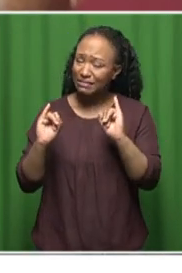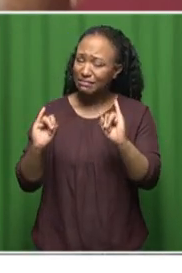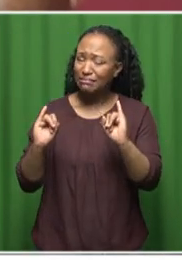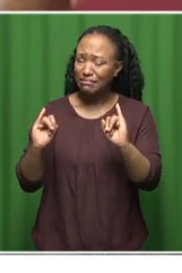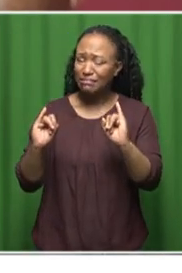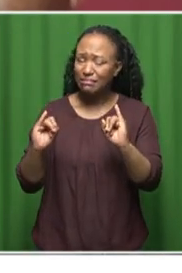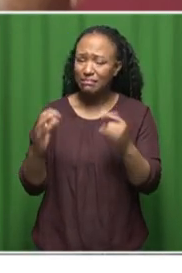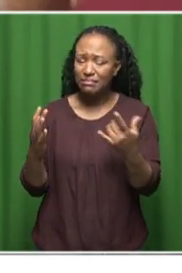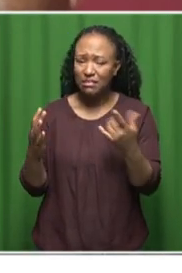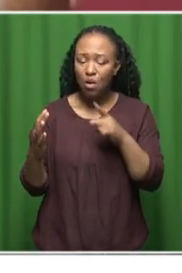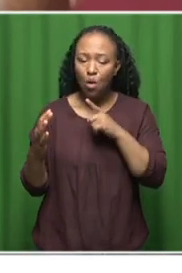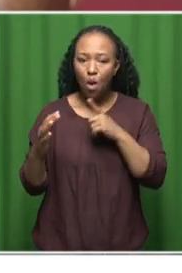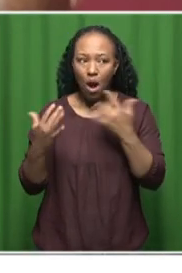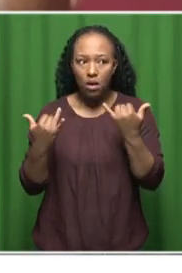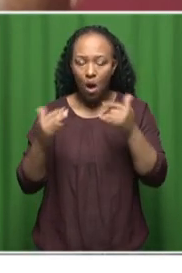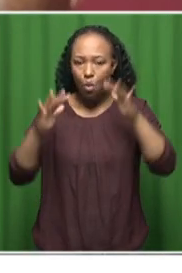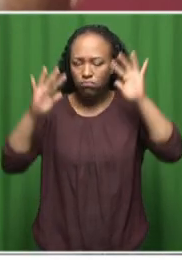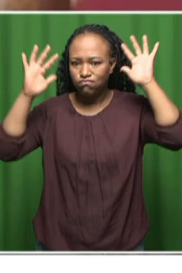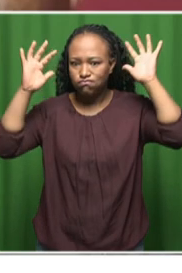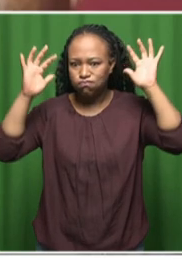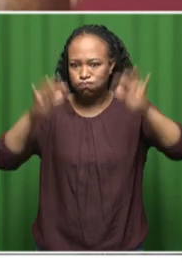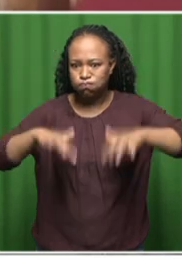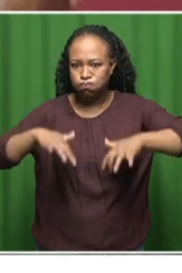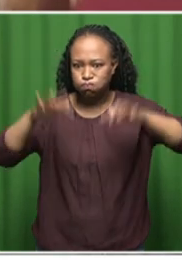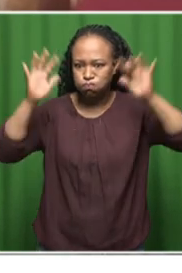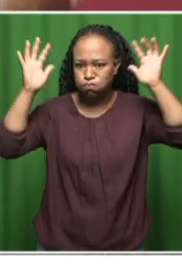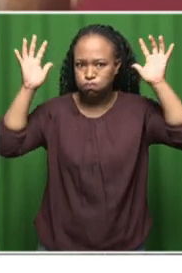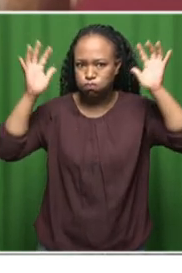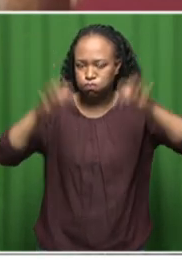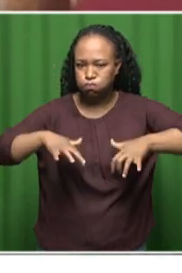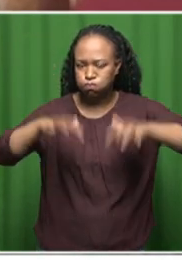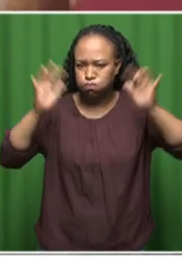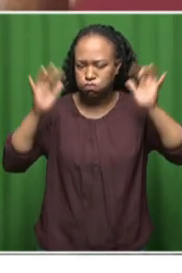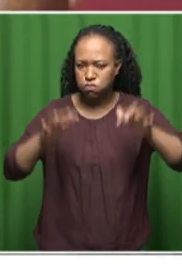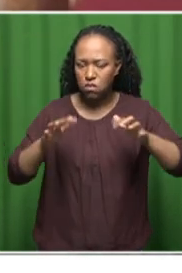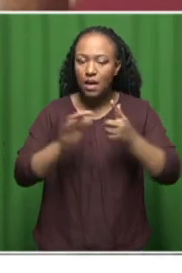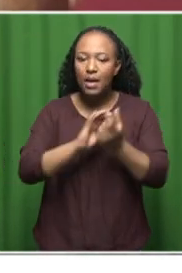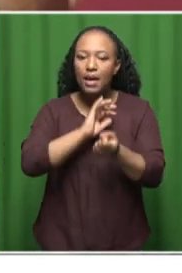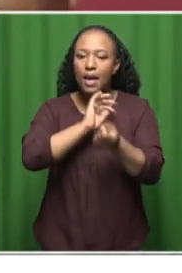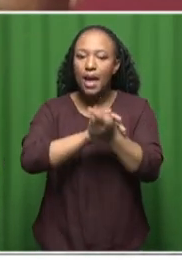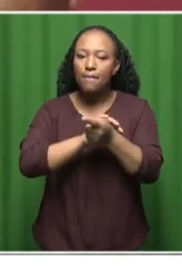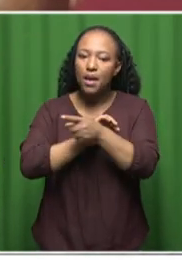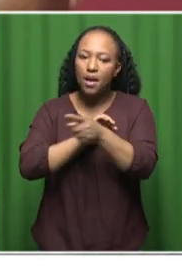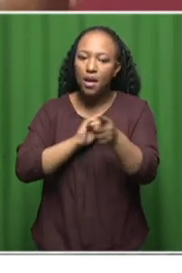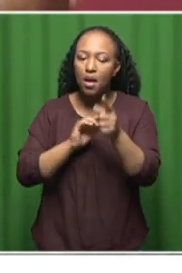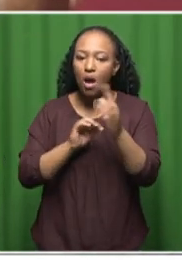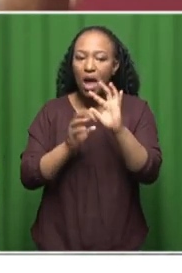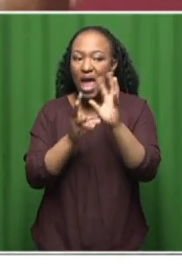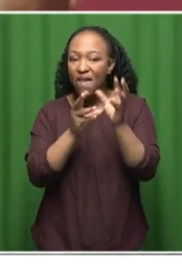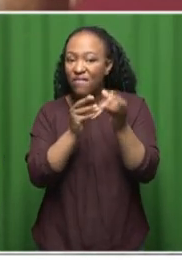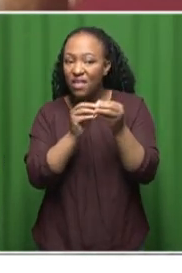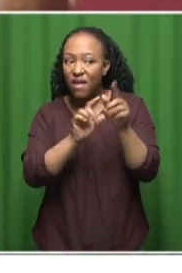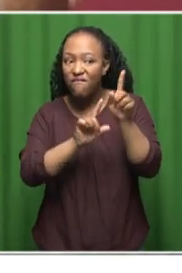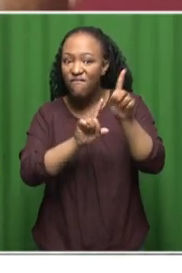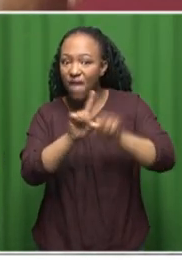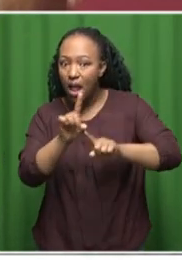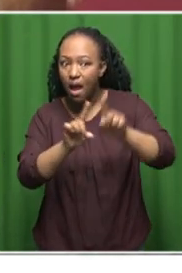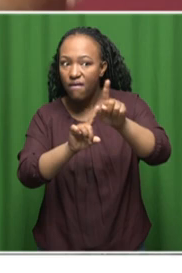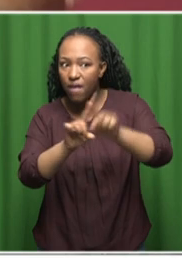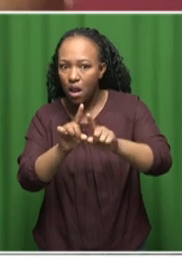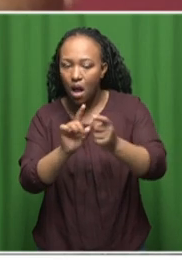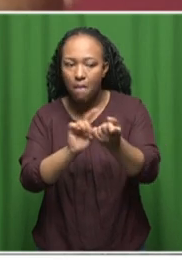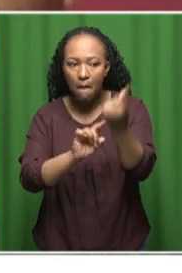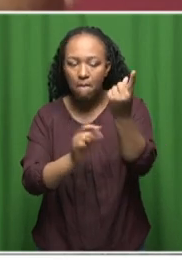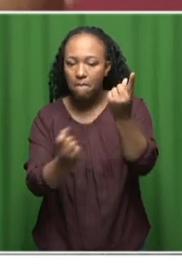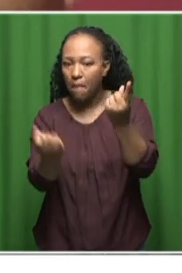I mean, when we look at the heavy rains that fell, again, this was another incident where all of the failures came to light. And